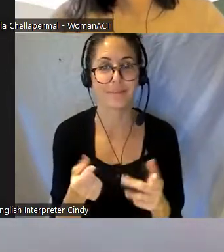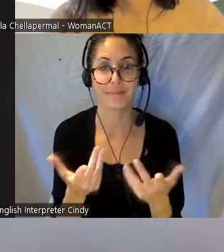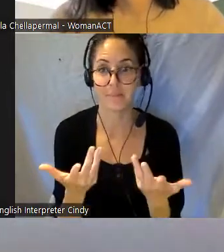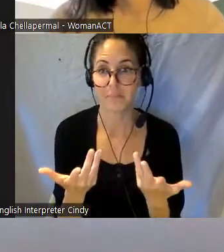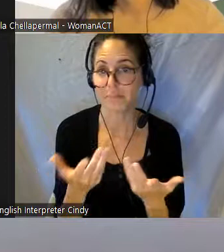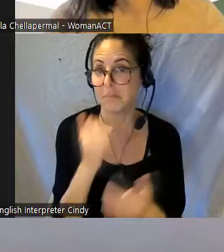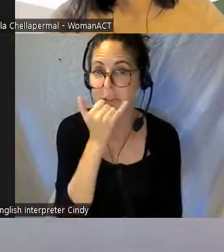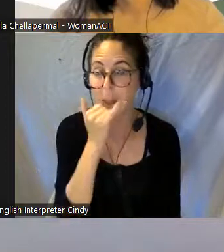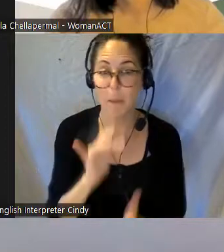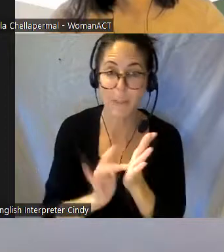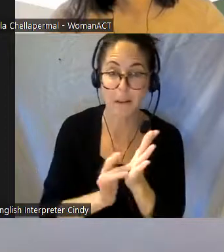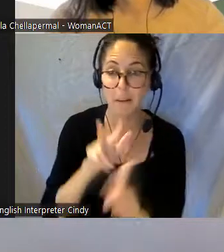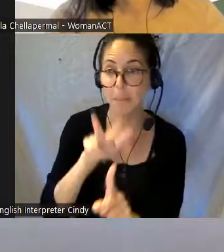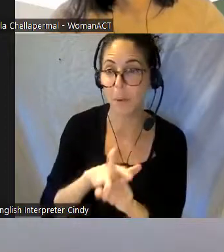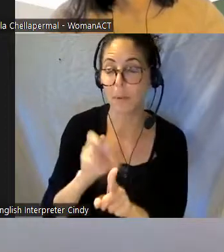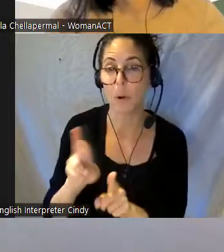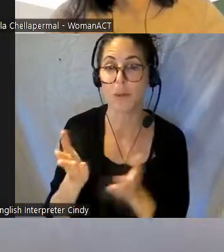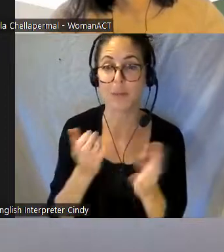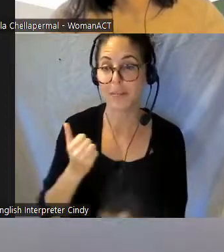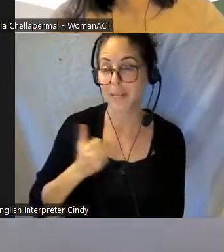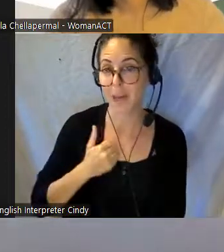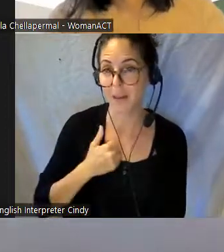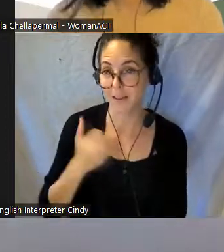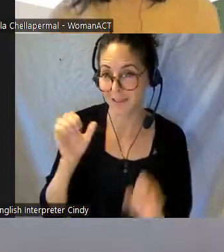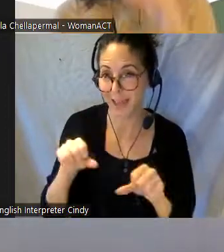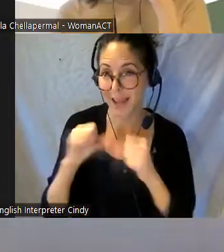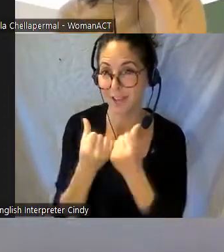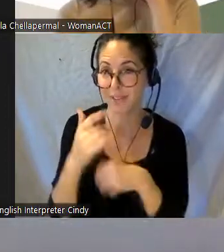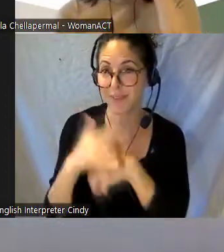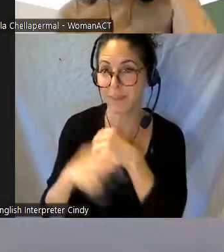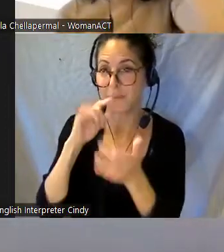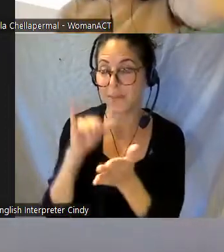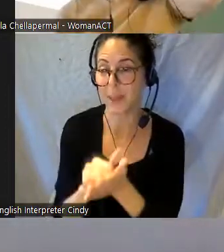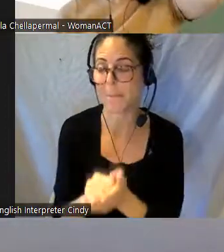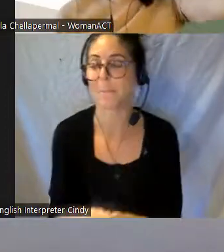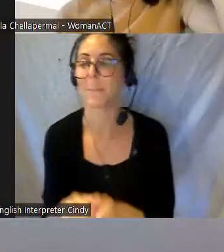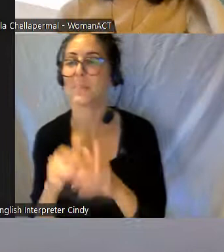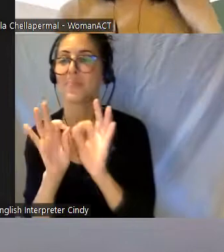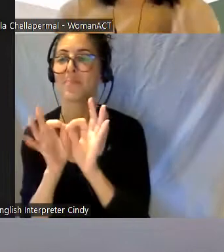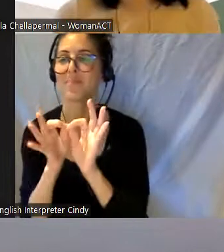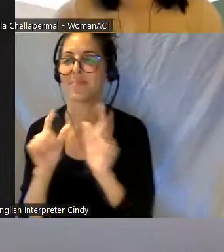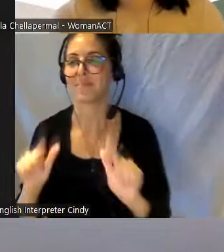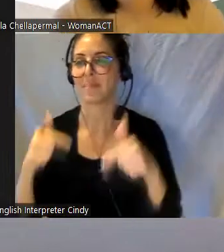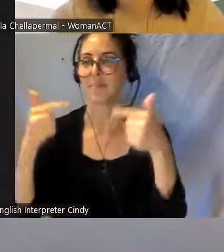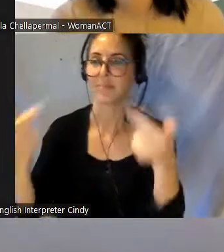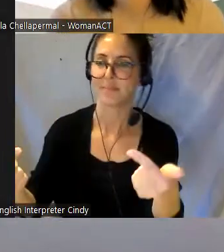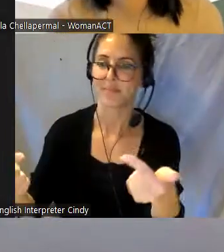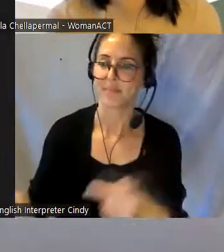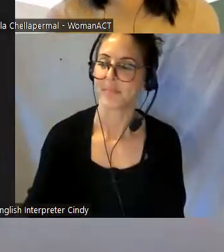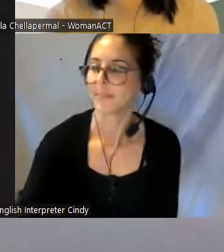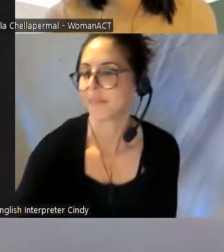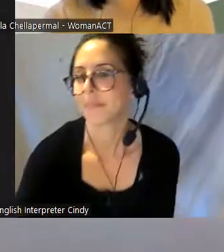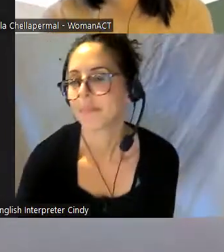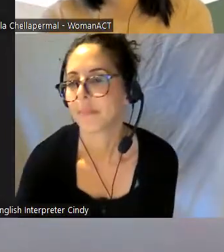medical appointment or Service Canada or wherever? Yeah, so normally local community services will